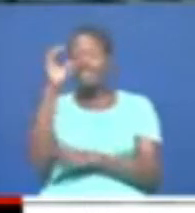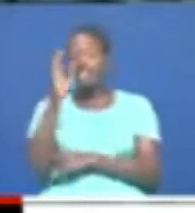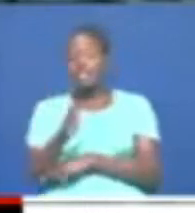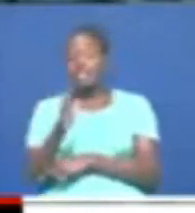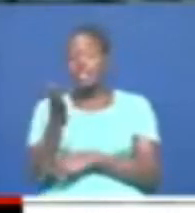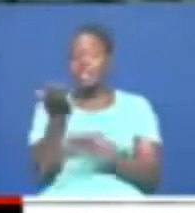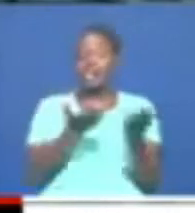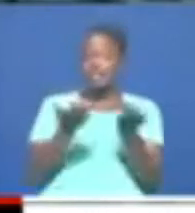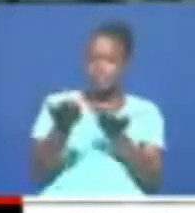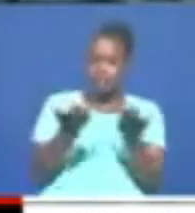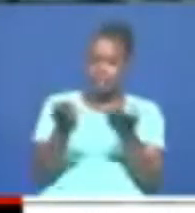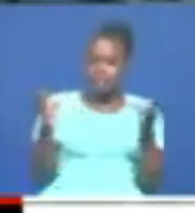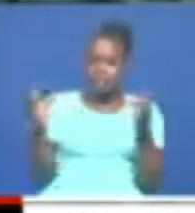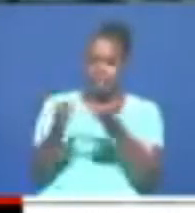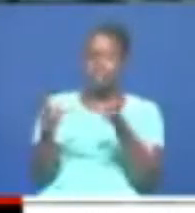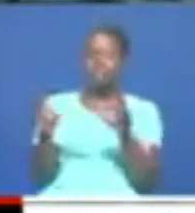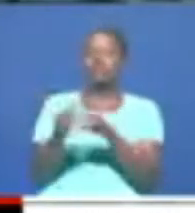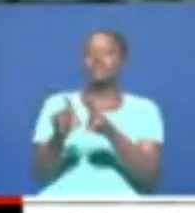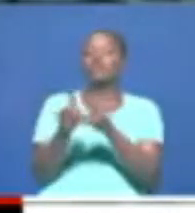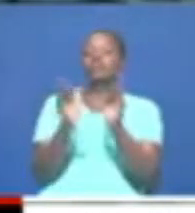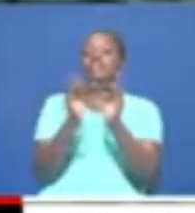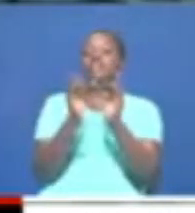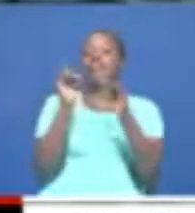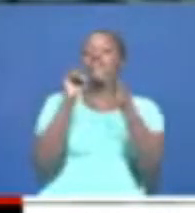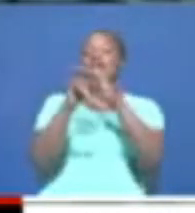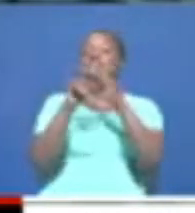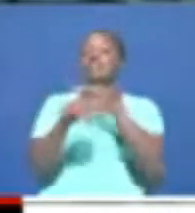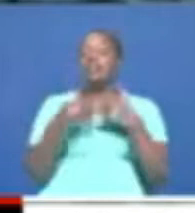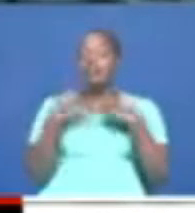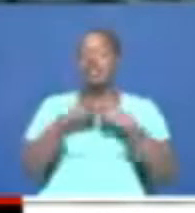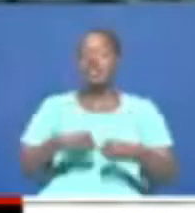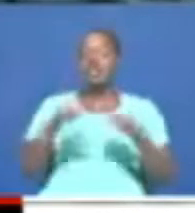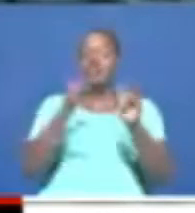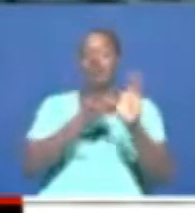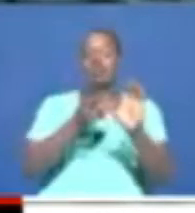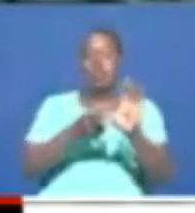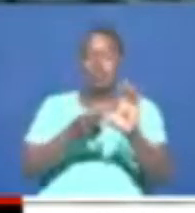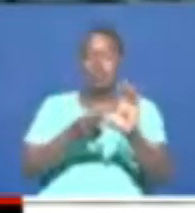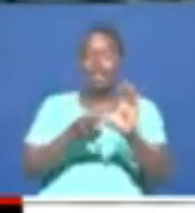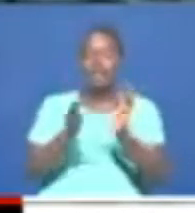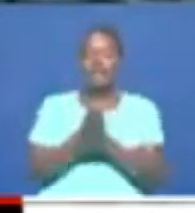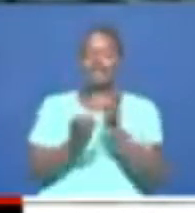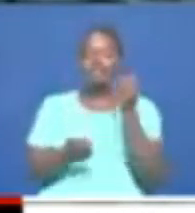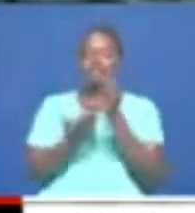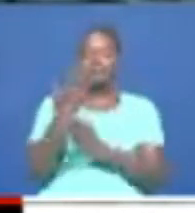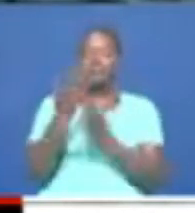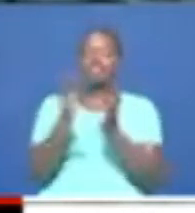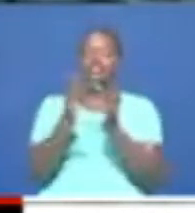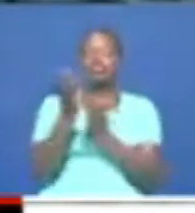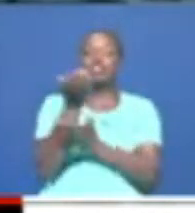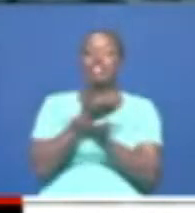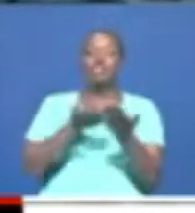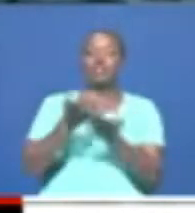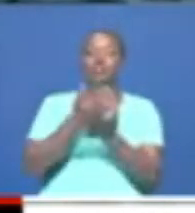enterprise and organization has digital access and the capacity to participate and thrive in the digital economy, a